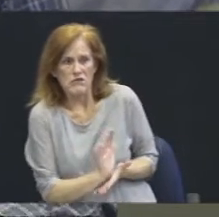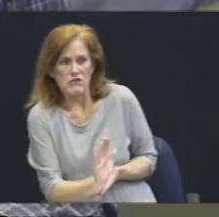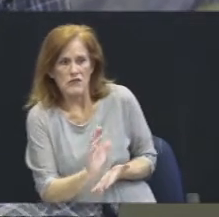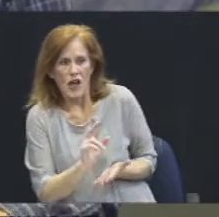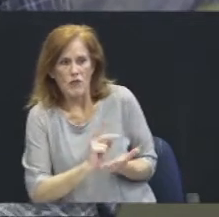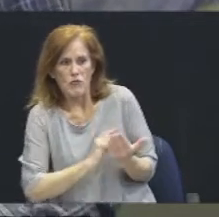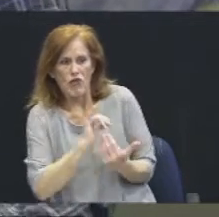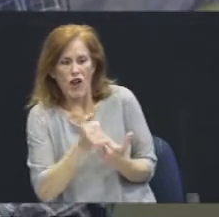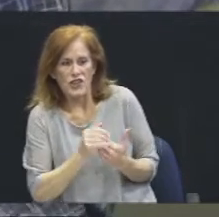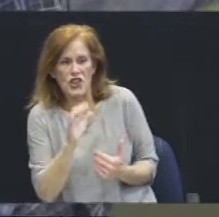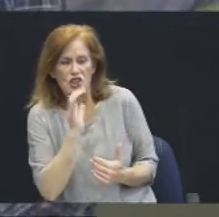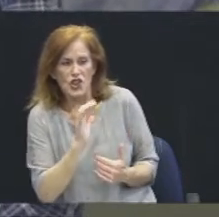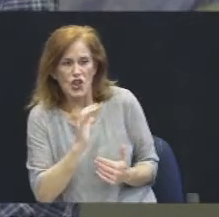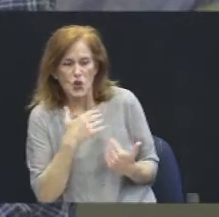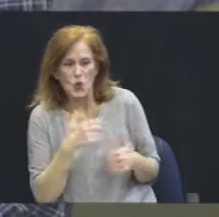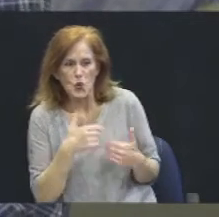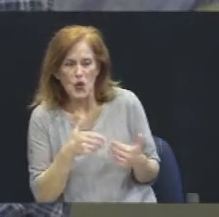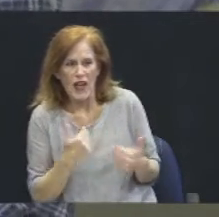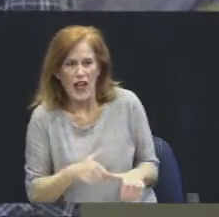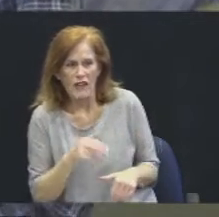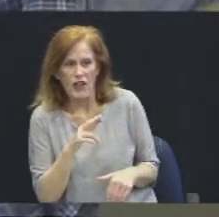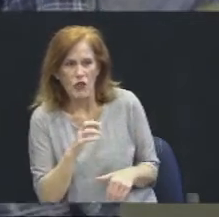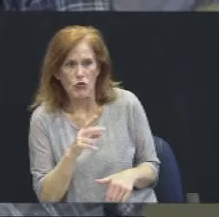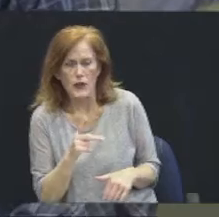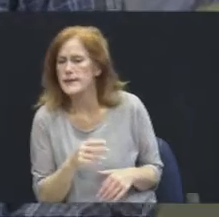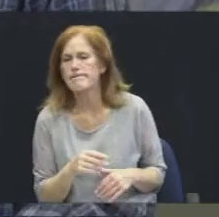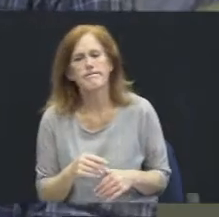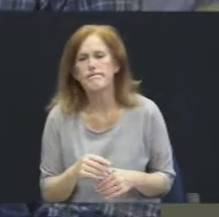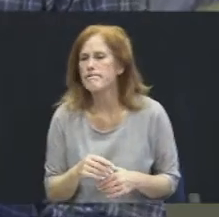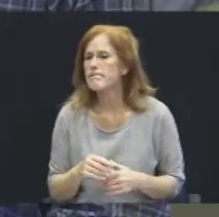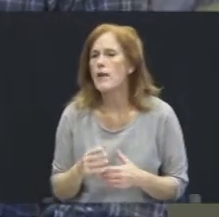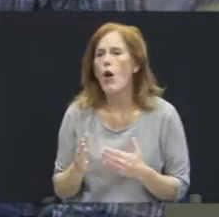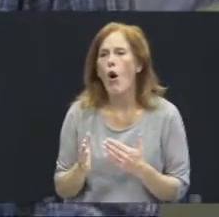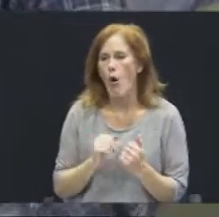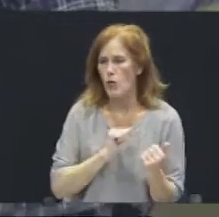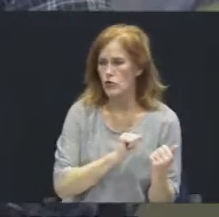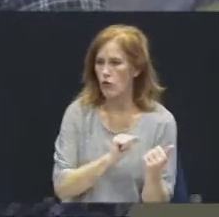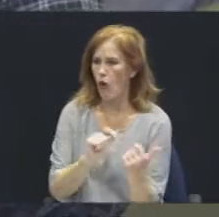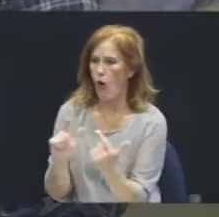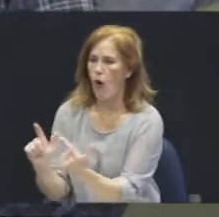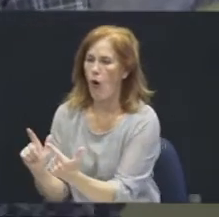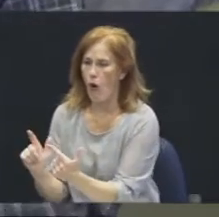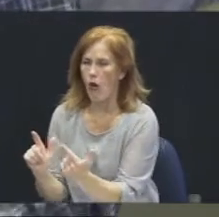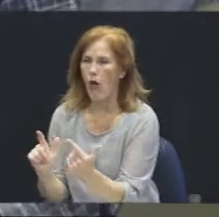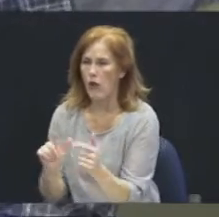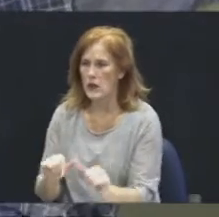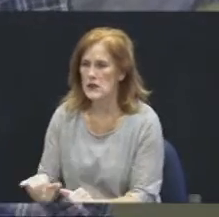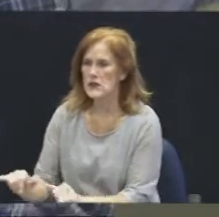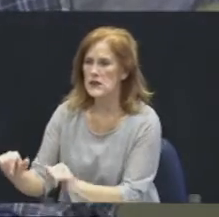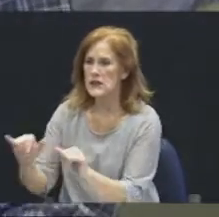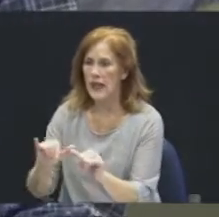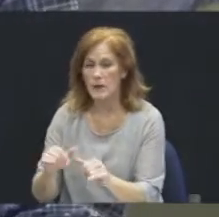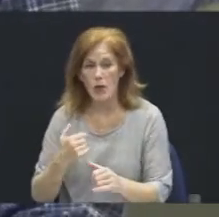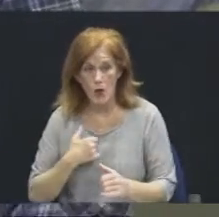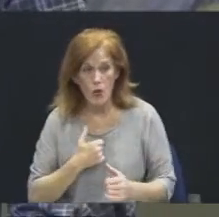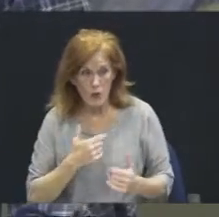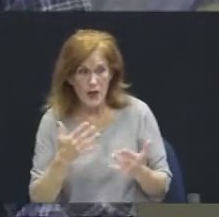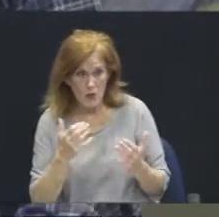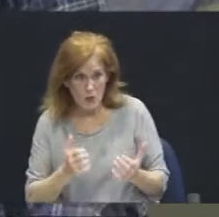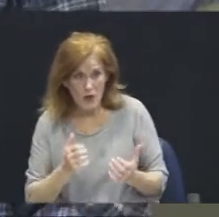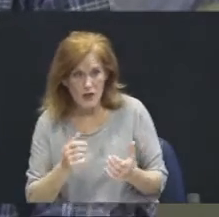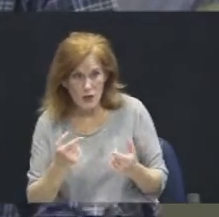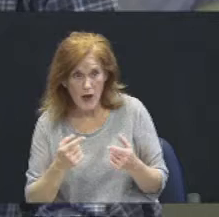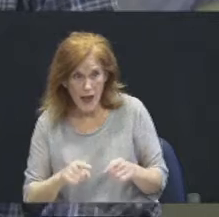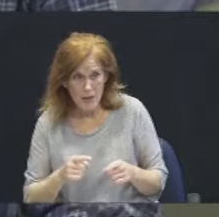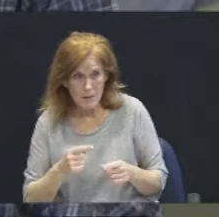of a risk standpoint. It was almost across the board. We want this to happen. What